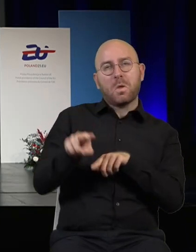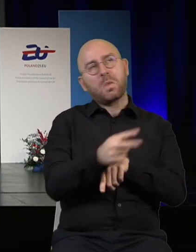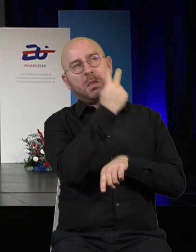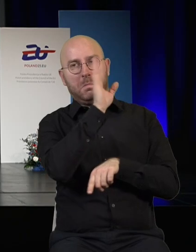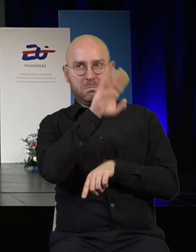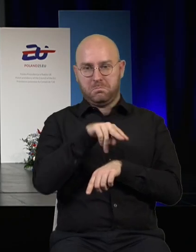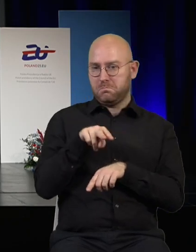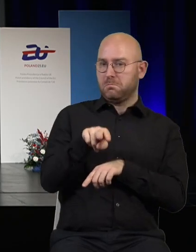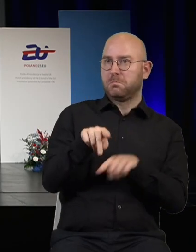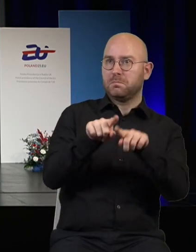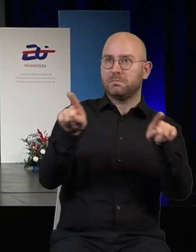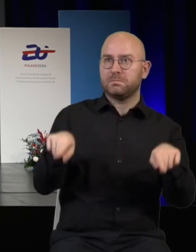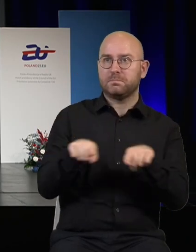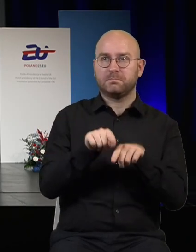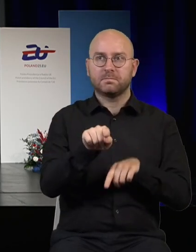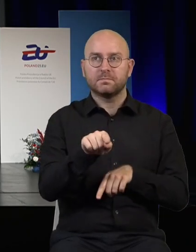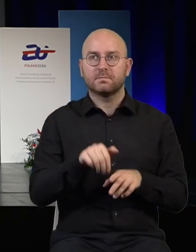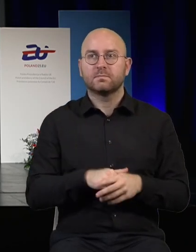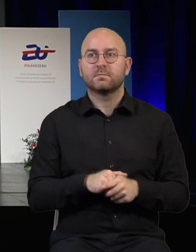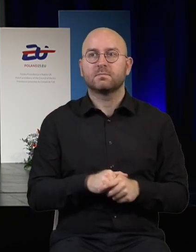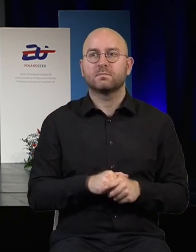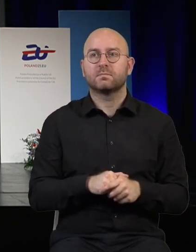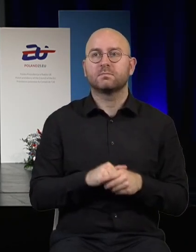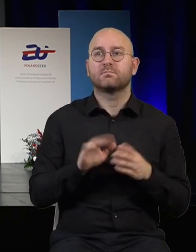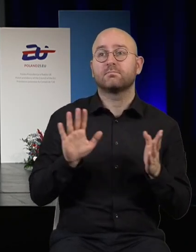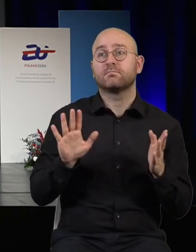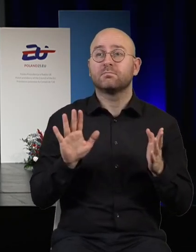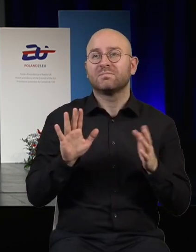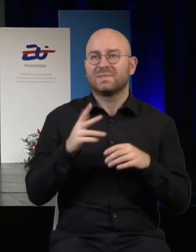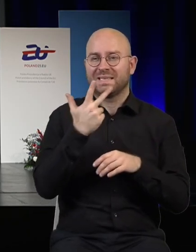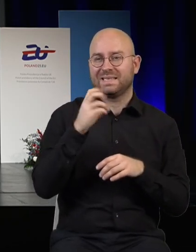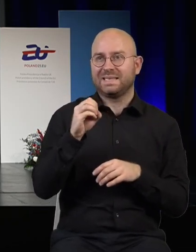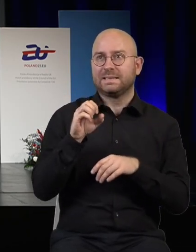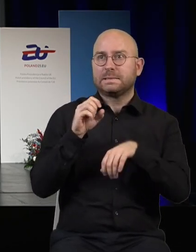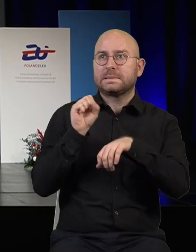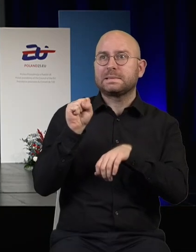to sum up our discussion. Sophie, could you start, please?